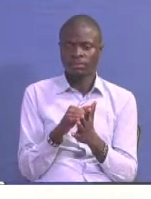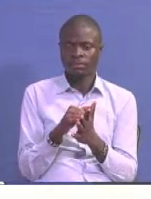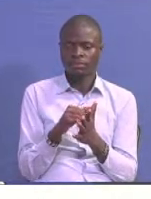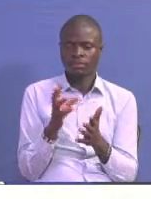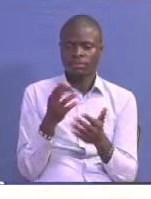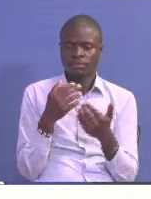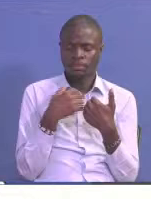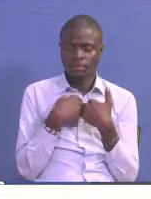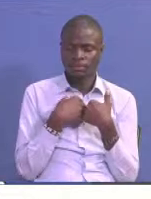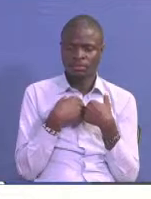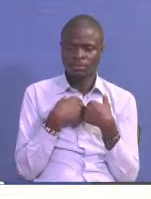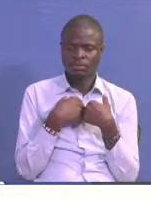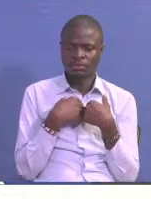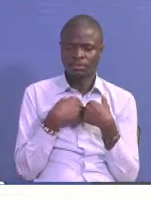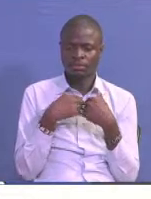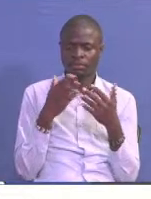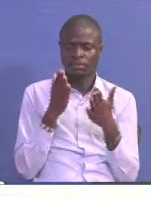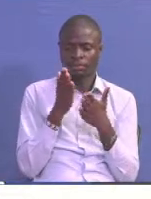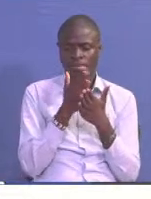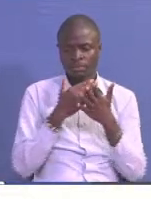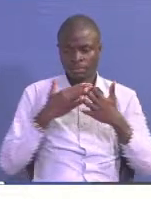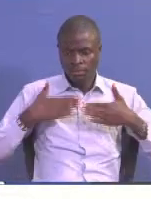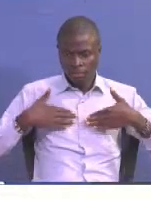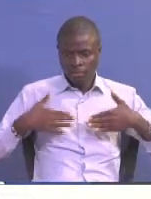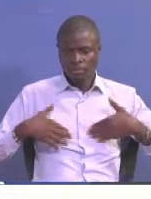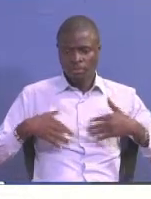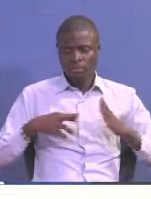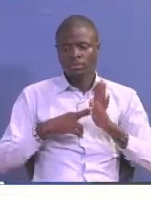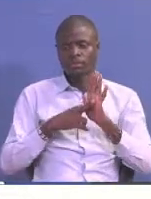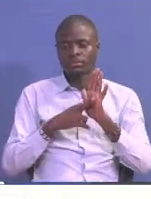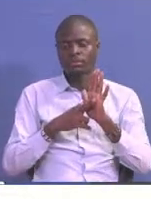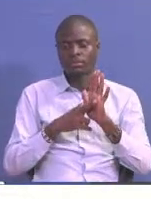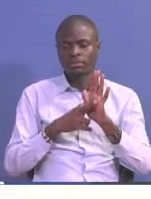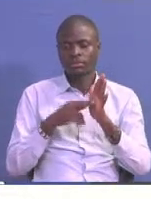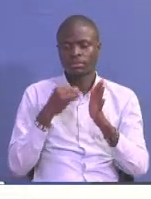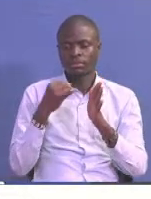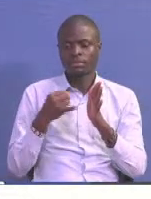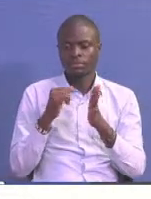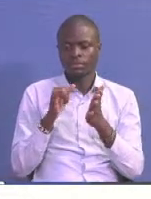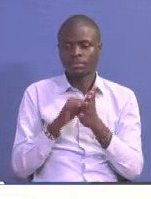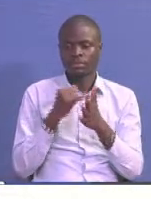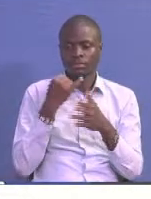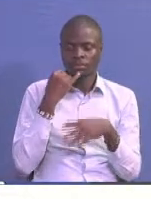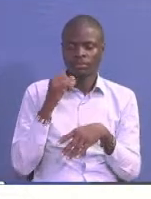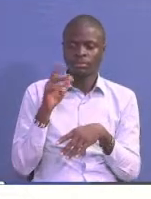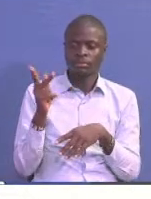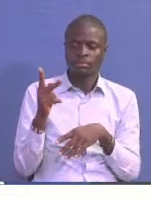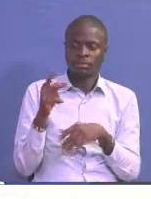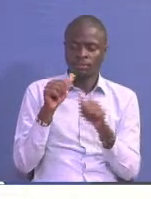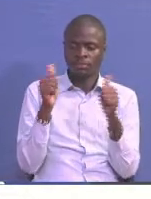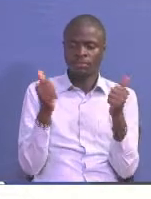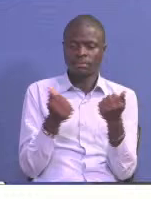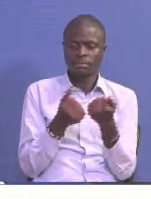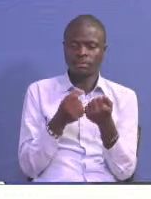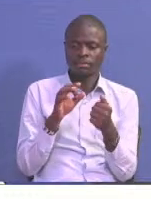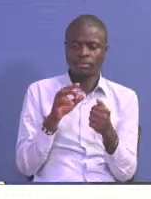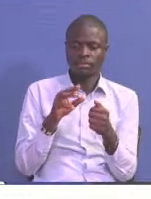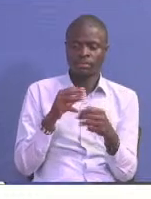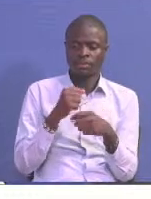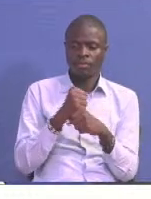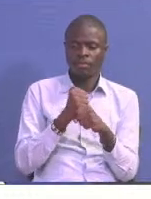we have some bodies that represent the industries, and that is the Kenya Association of